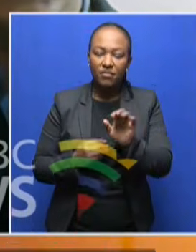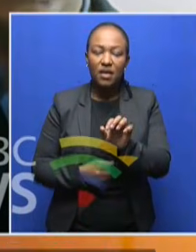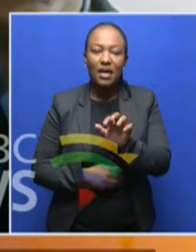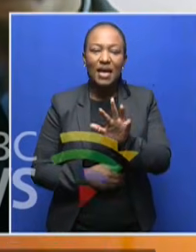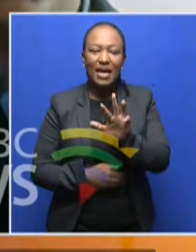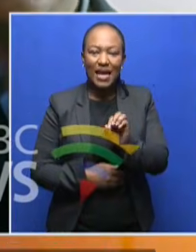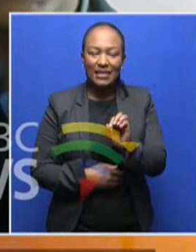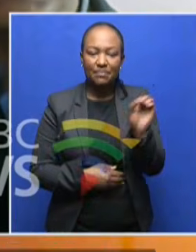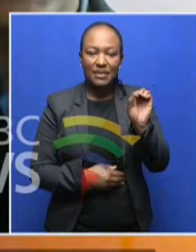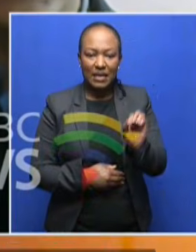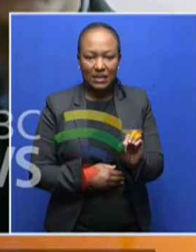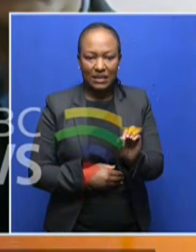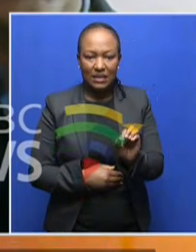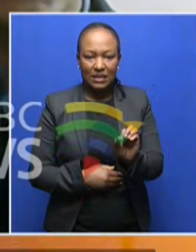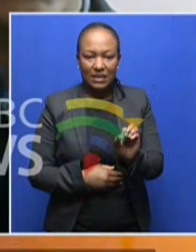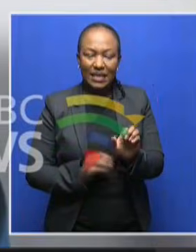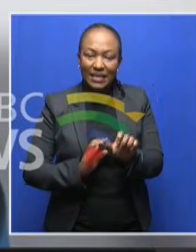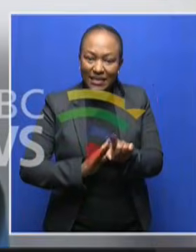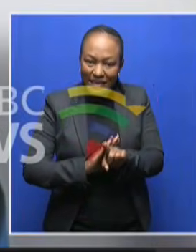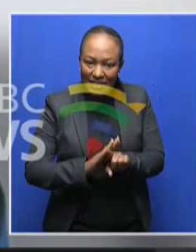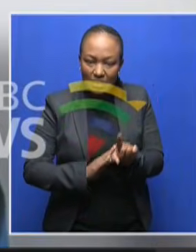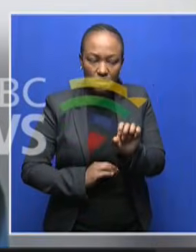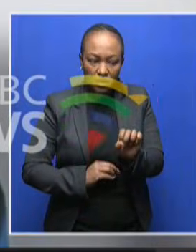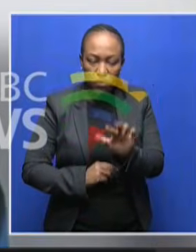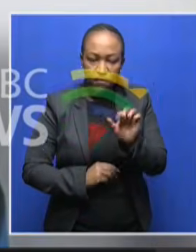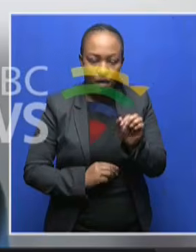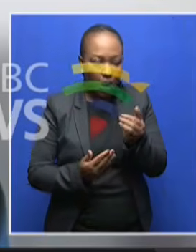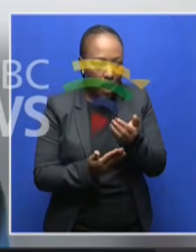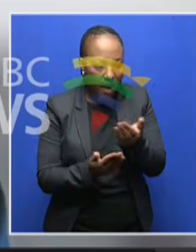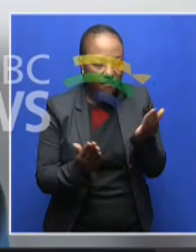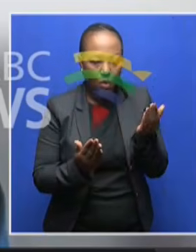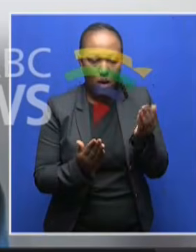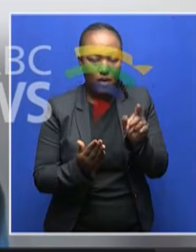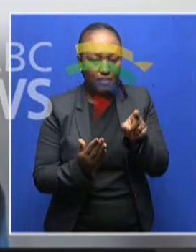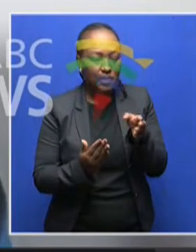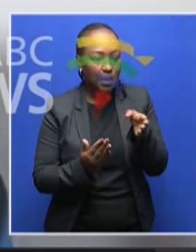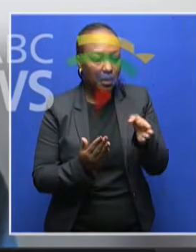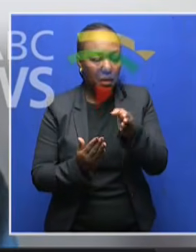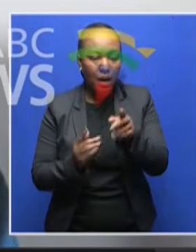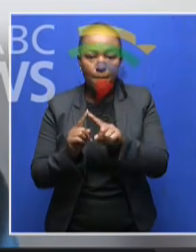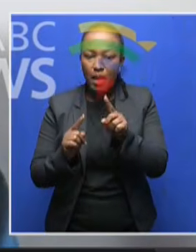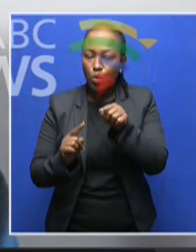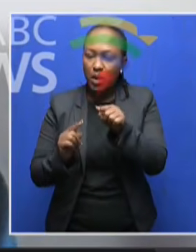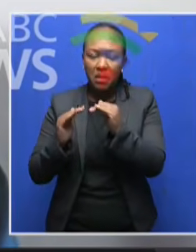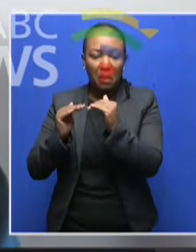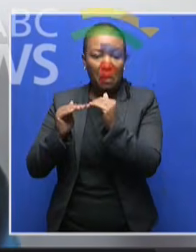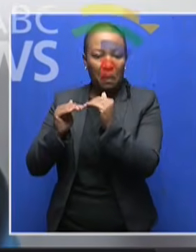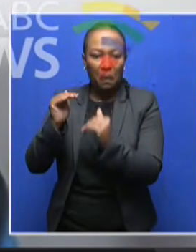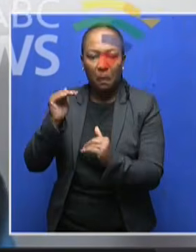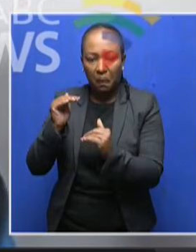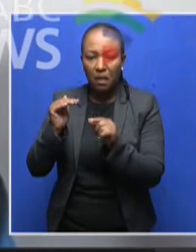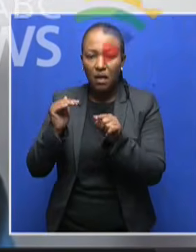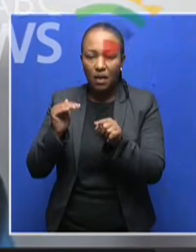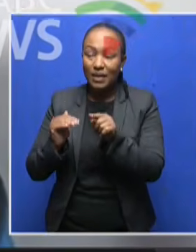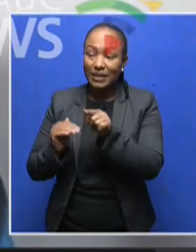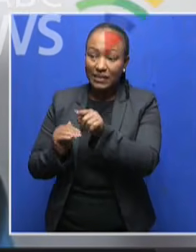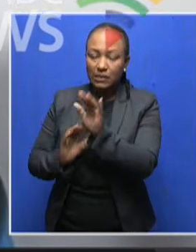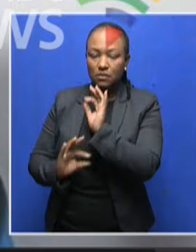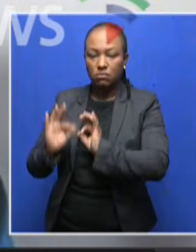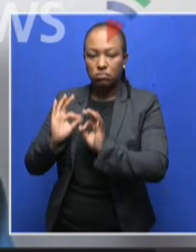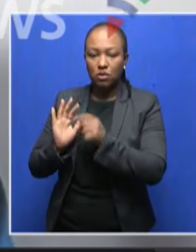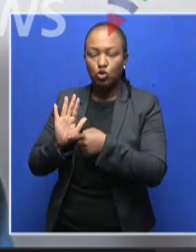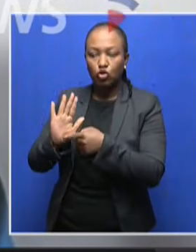coverage in every district in South Africa. So that is a benchmark, and we're way short of that. What it tells us also is that,